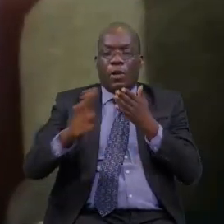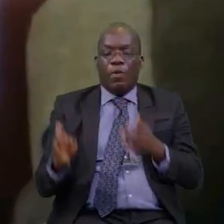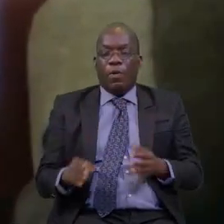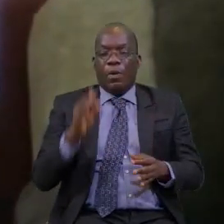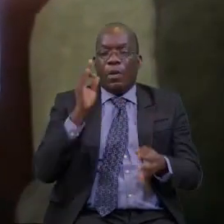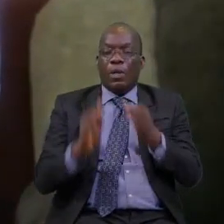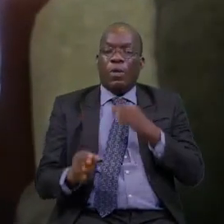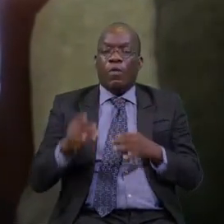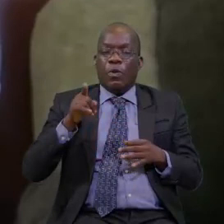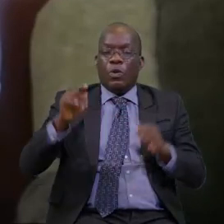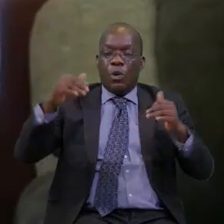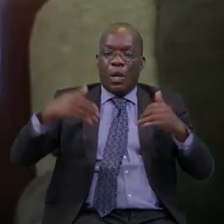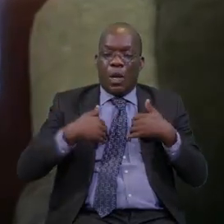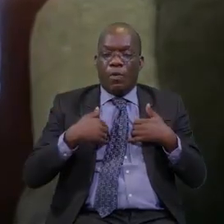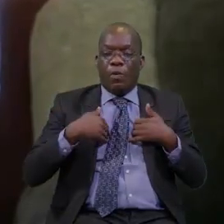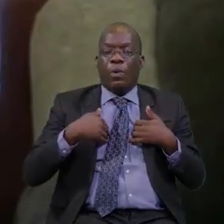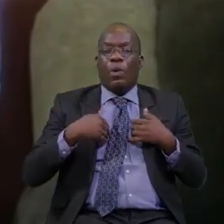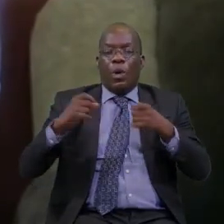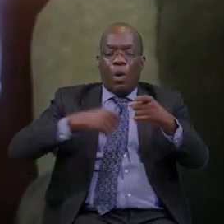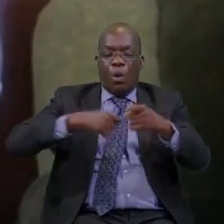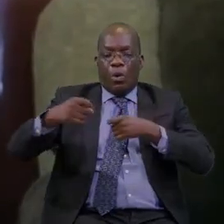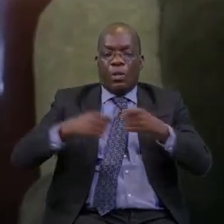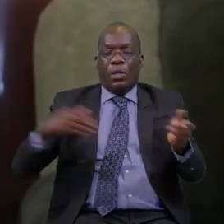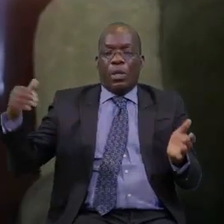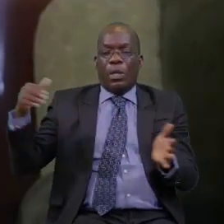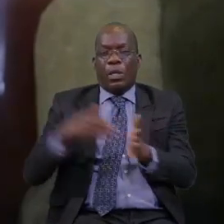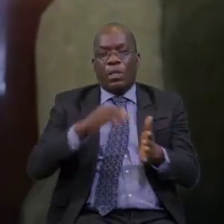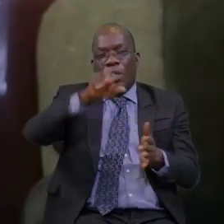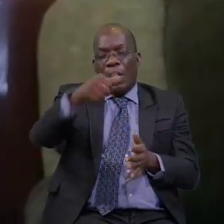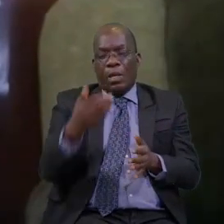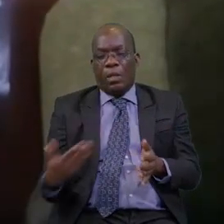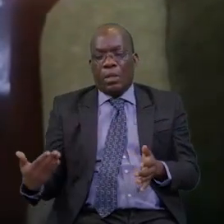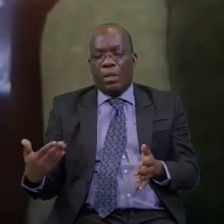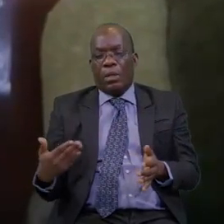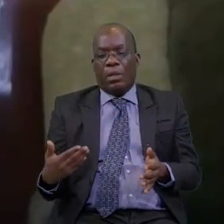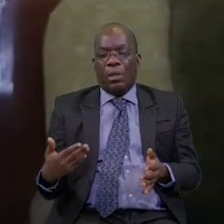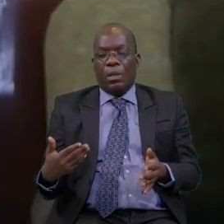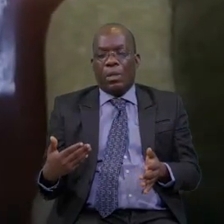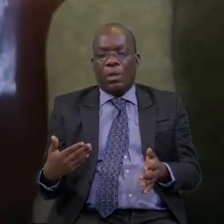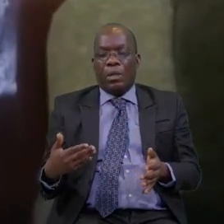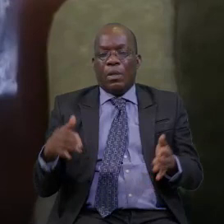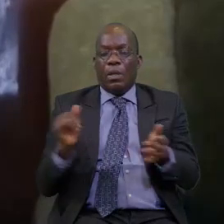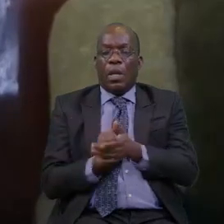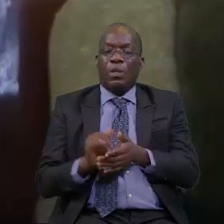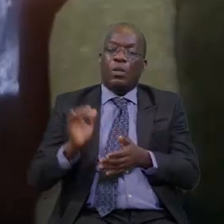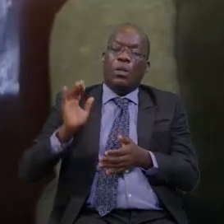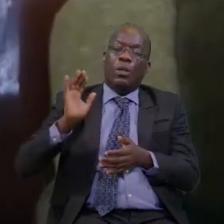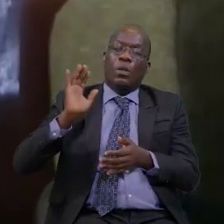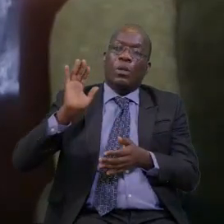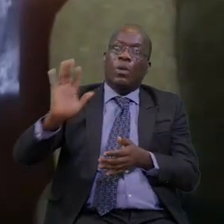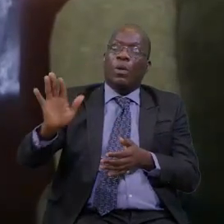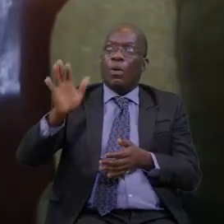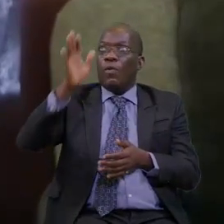have aught against any, that your Father also, which is